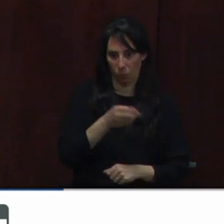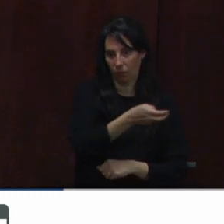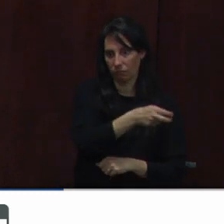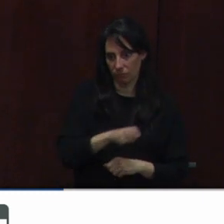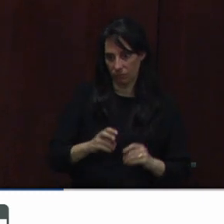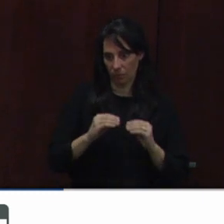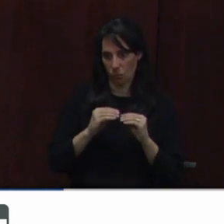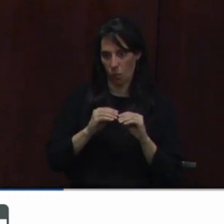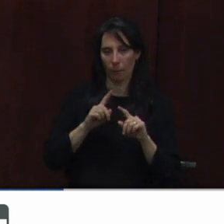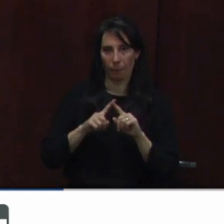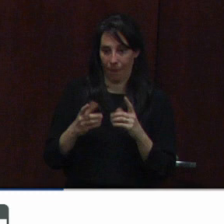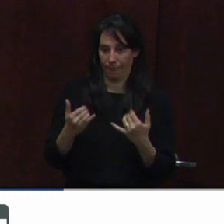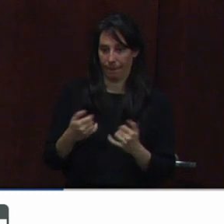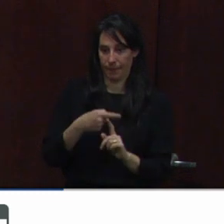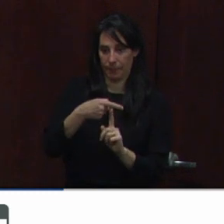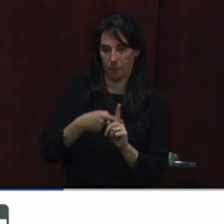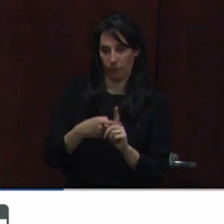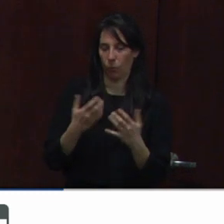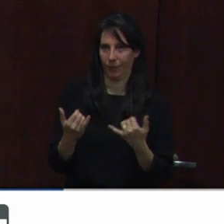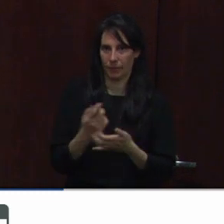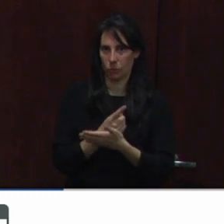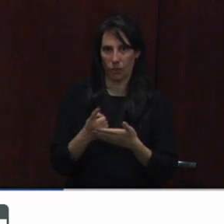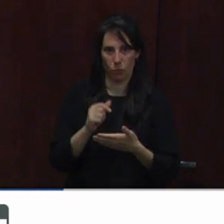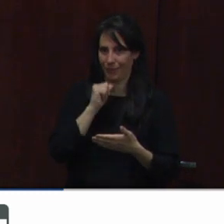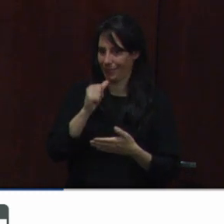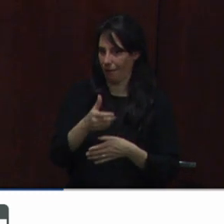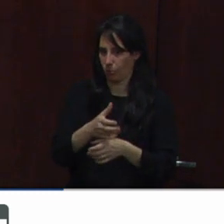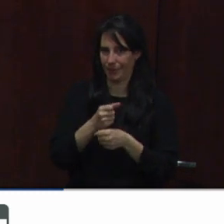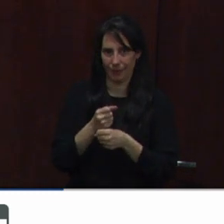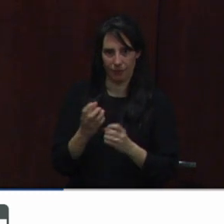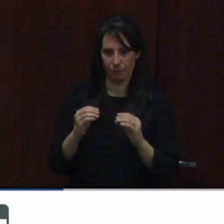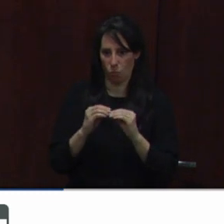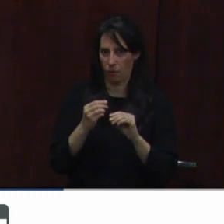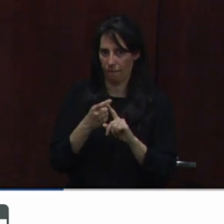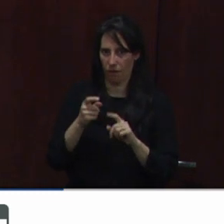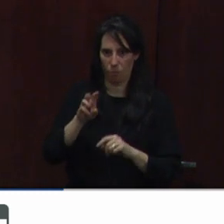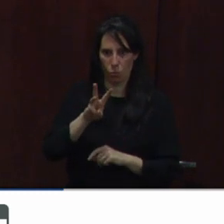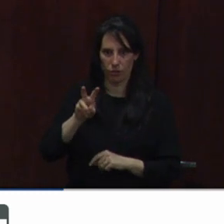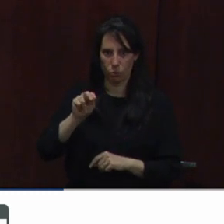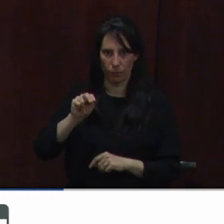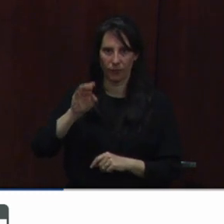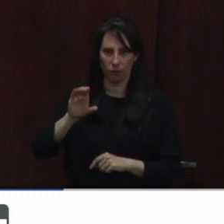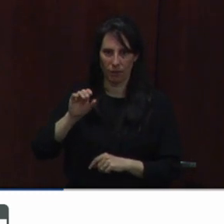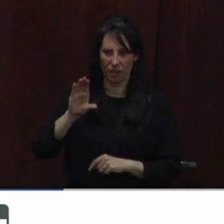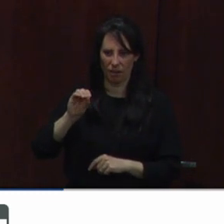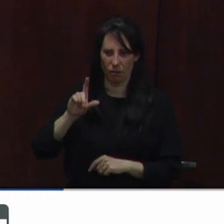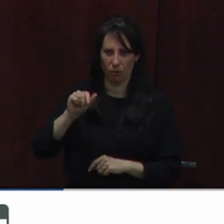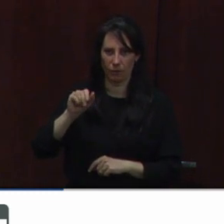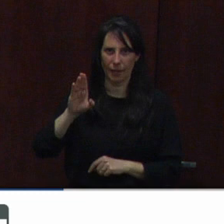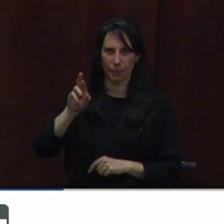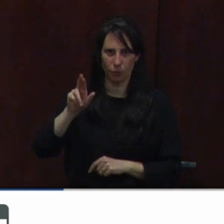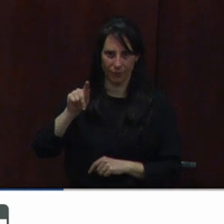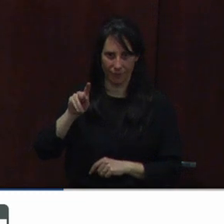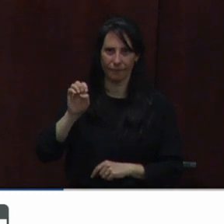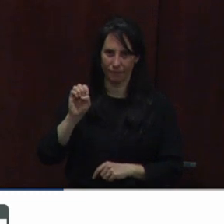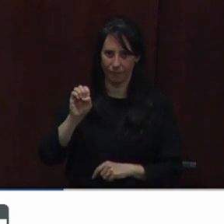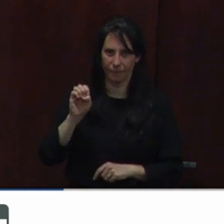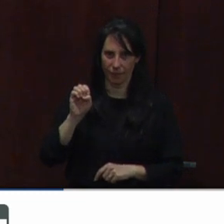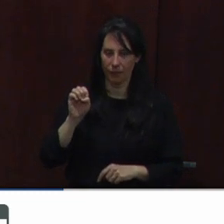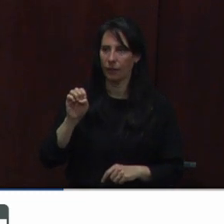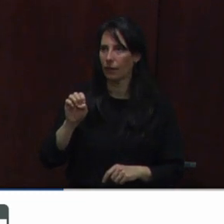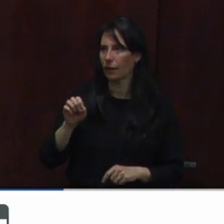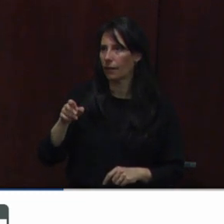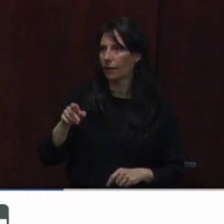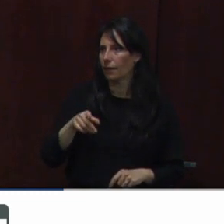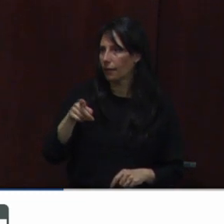Carolina collaborative bump this week. Okay. Well, thank you for advocating for us. I just want to make sure you heard what Stacy said, how many vaccines the state